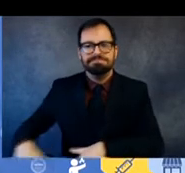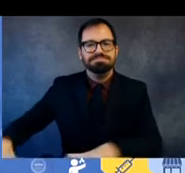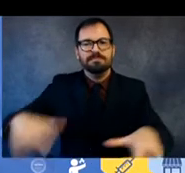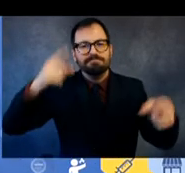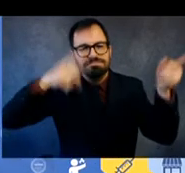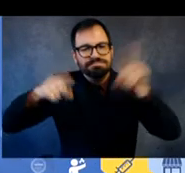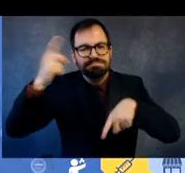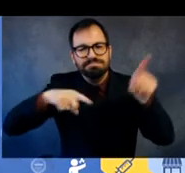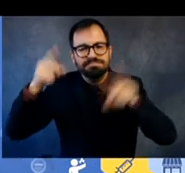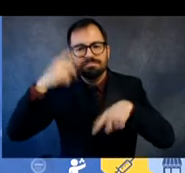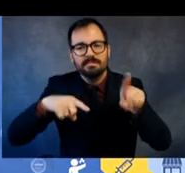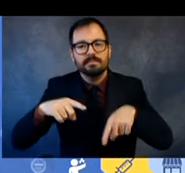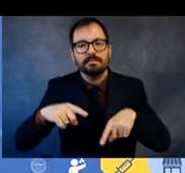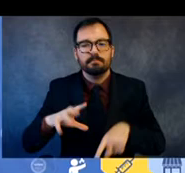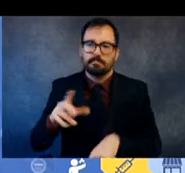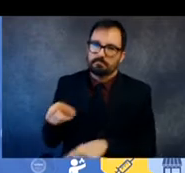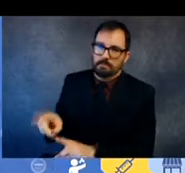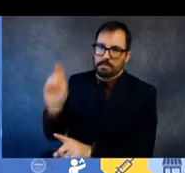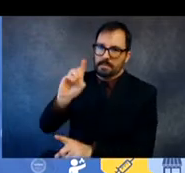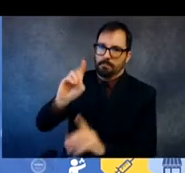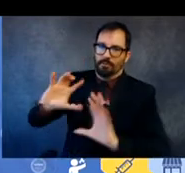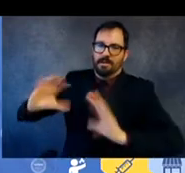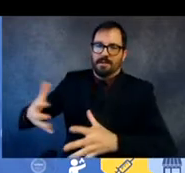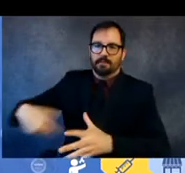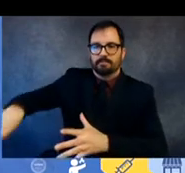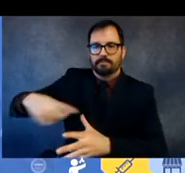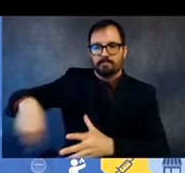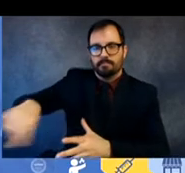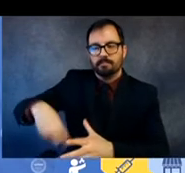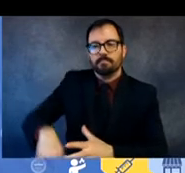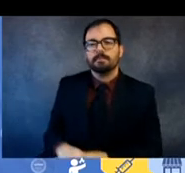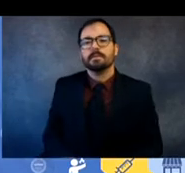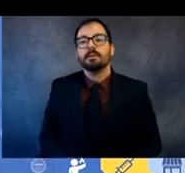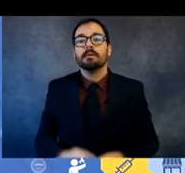the House and Senate, in terms of what would happen next.